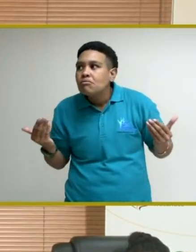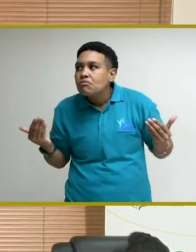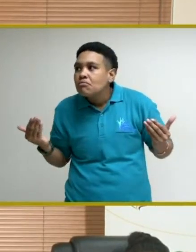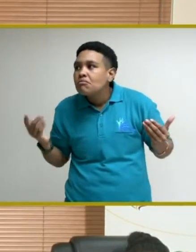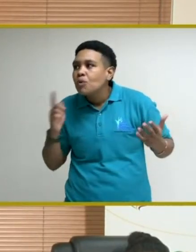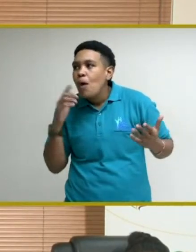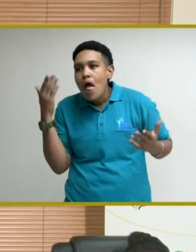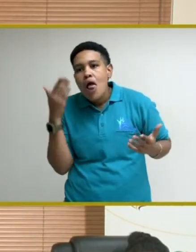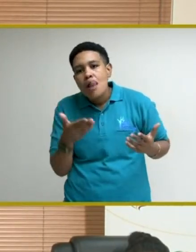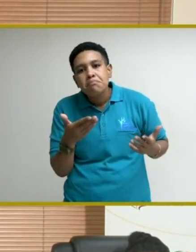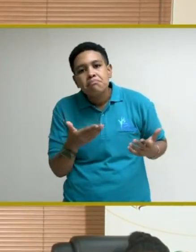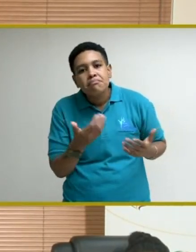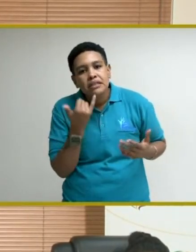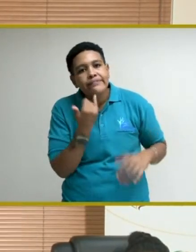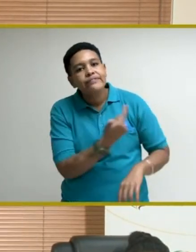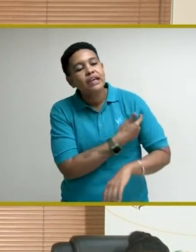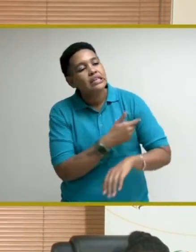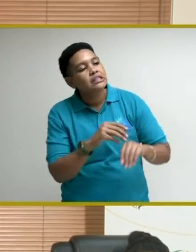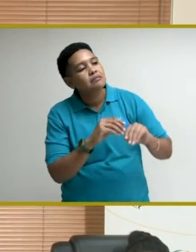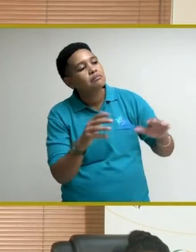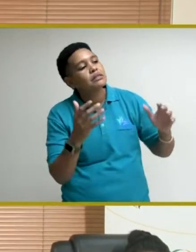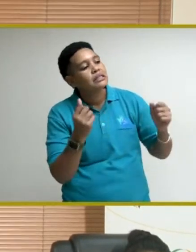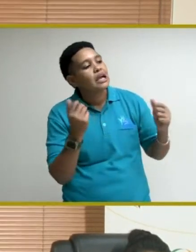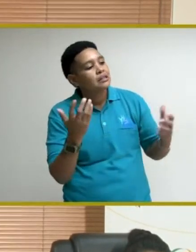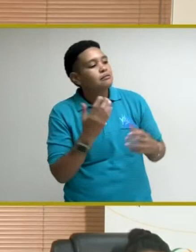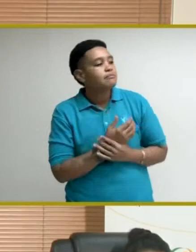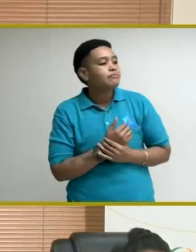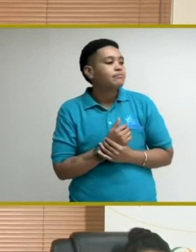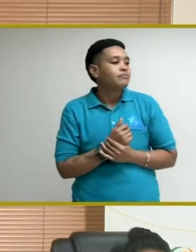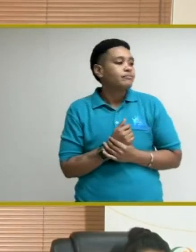definitely likely be a part of that strategy.